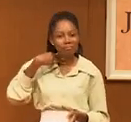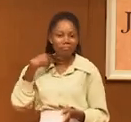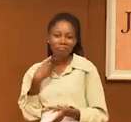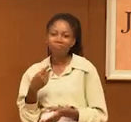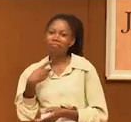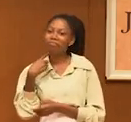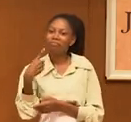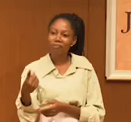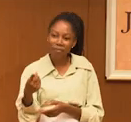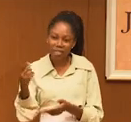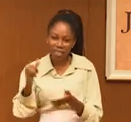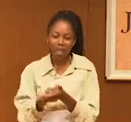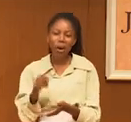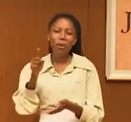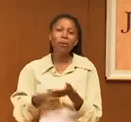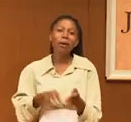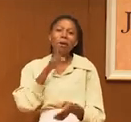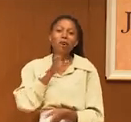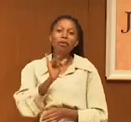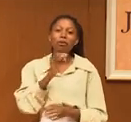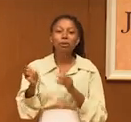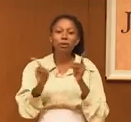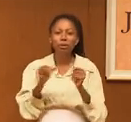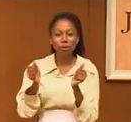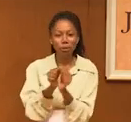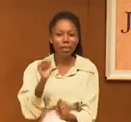that, what is he still doing with me?